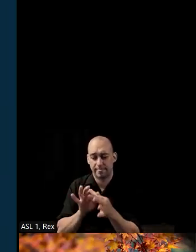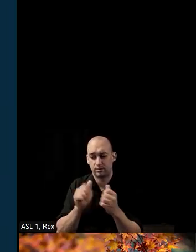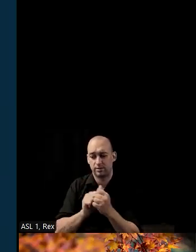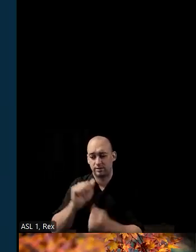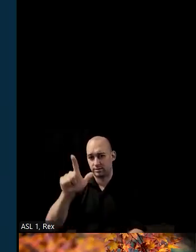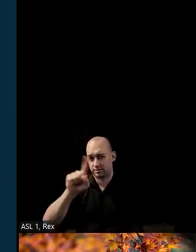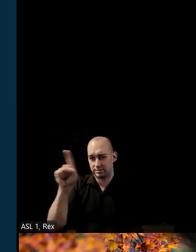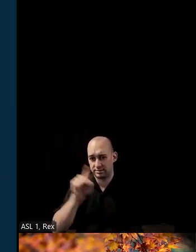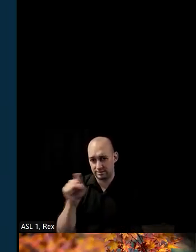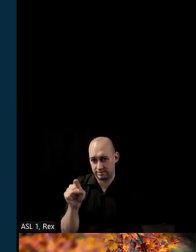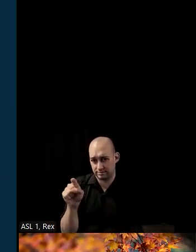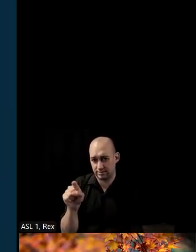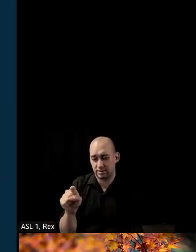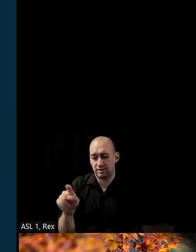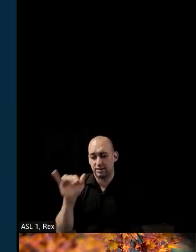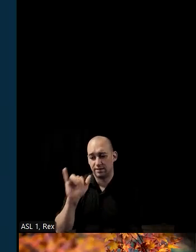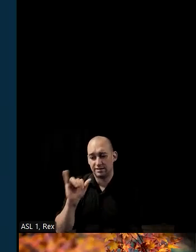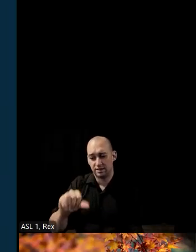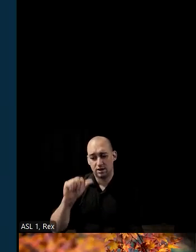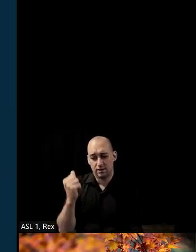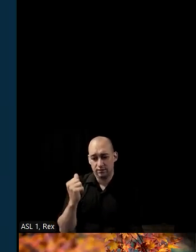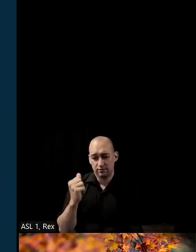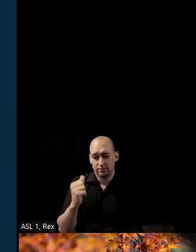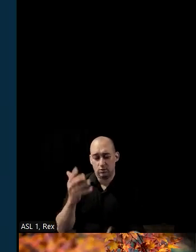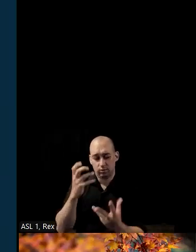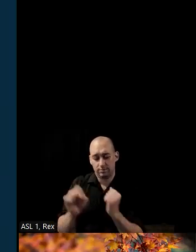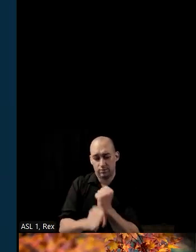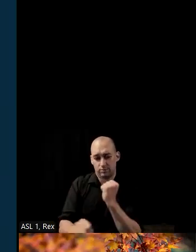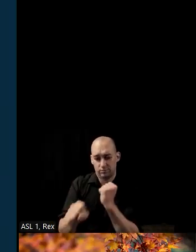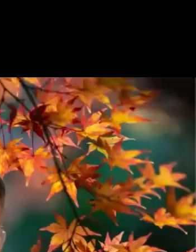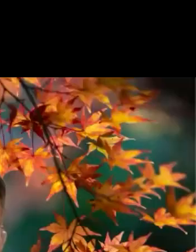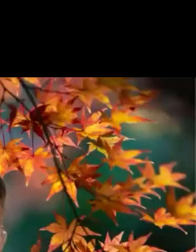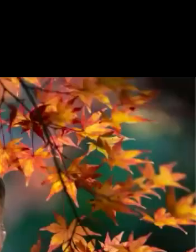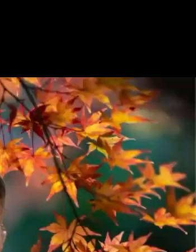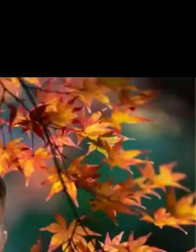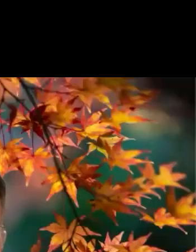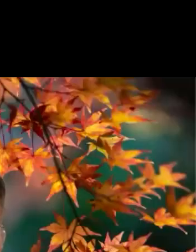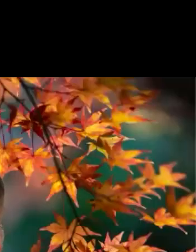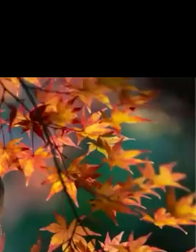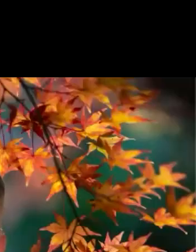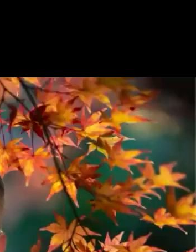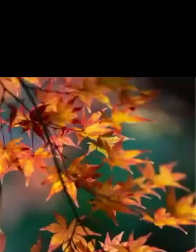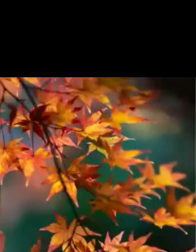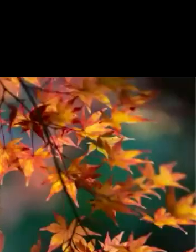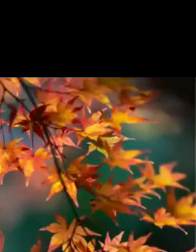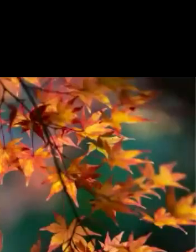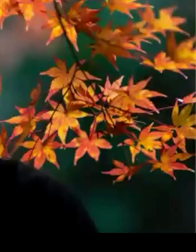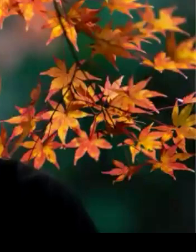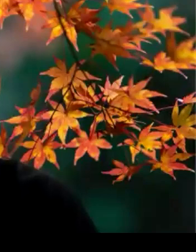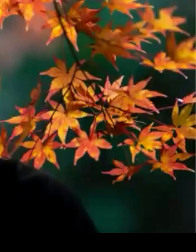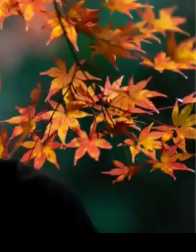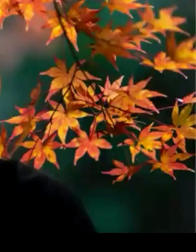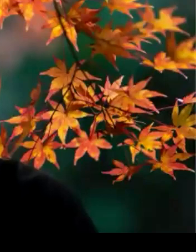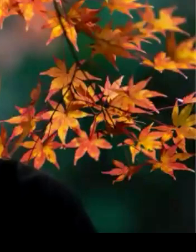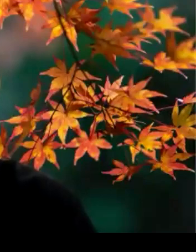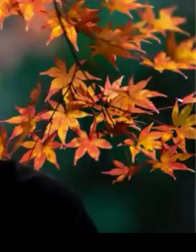Alzheimer's, obviously that's another, we would want to promote services and supports for caregivers and individuals with Alzheimer's through our No